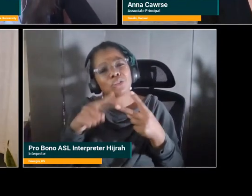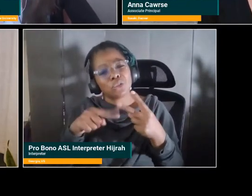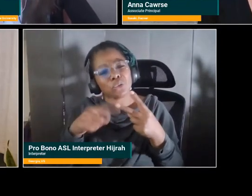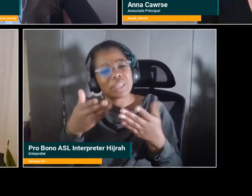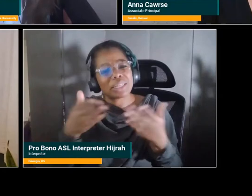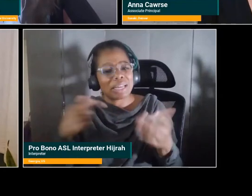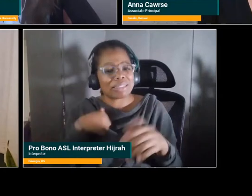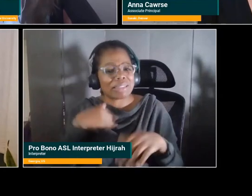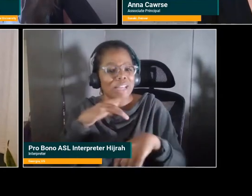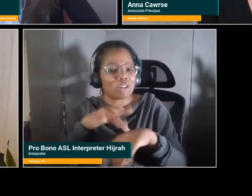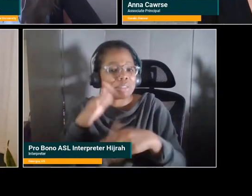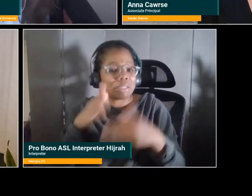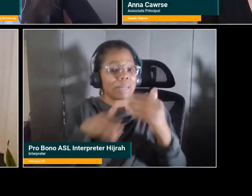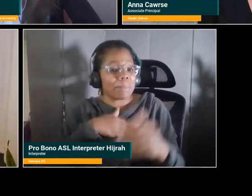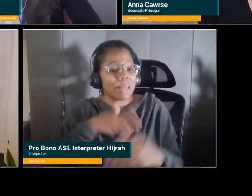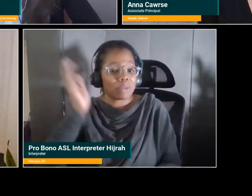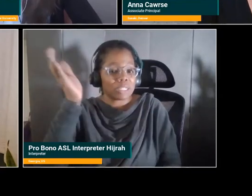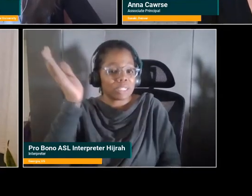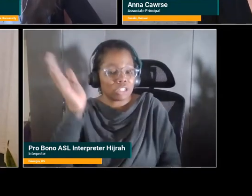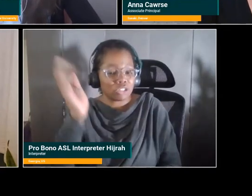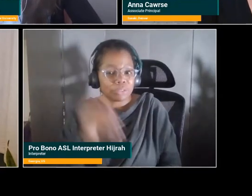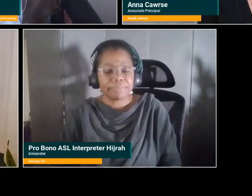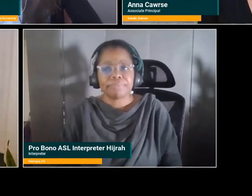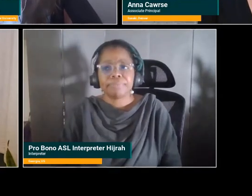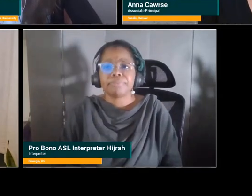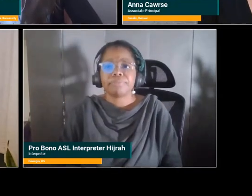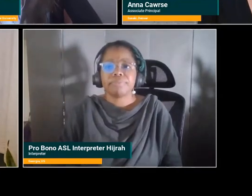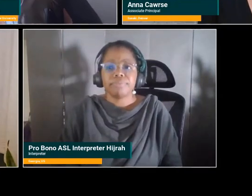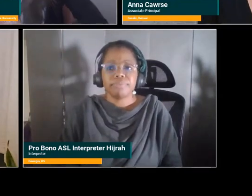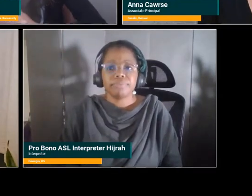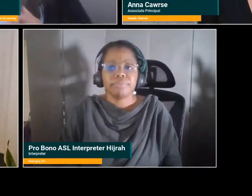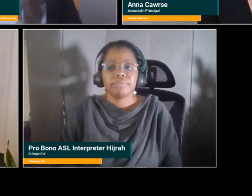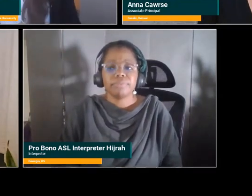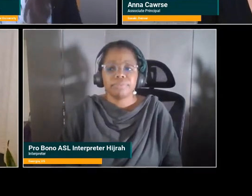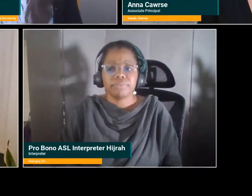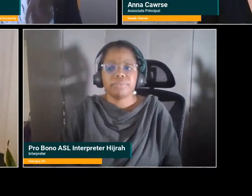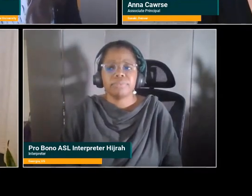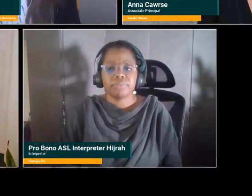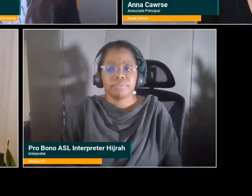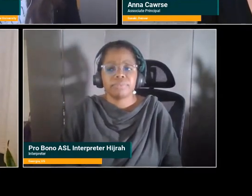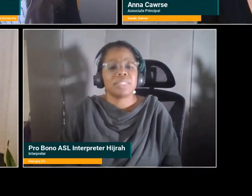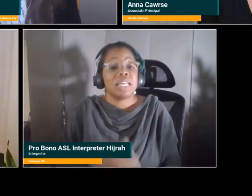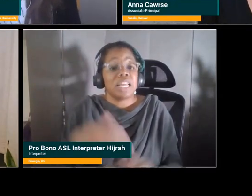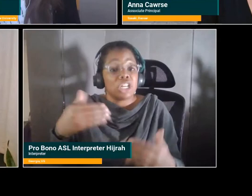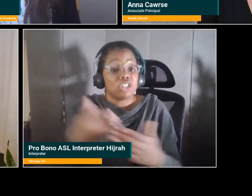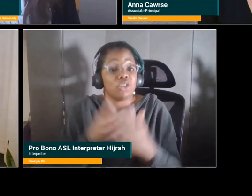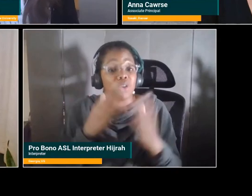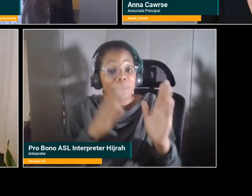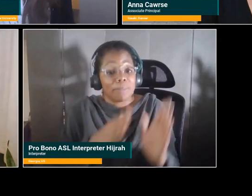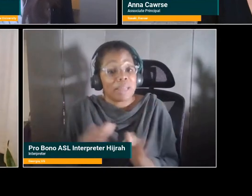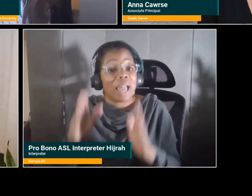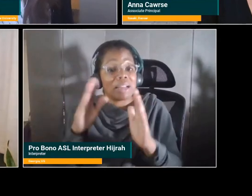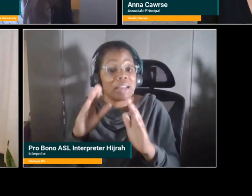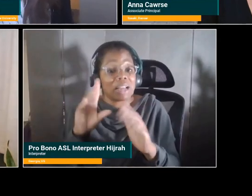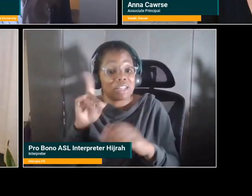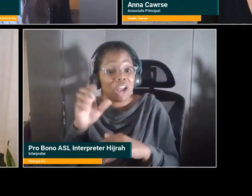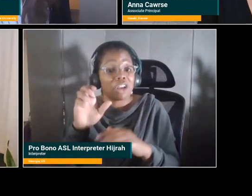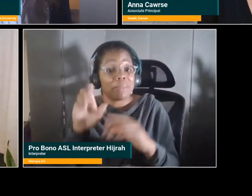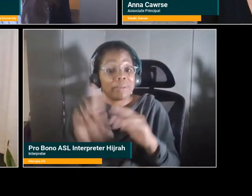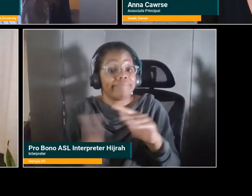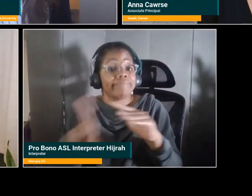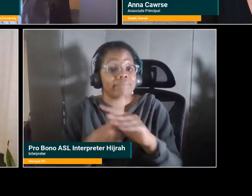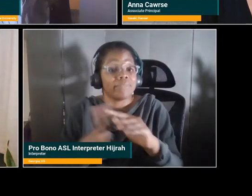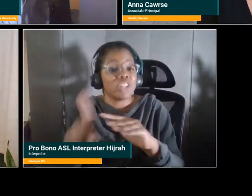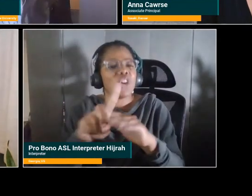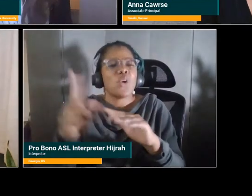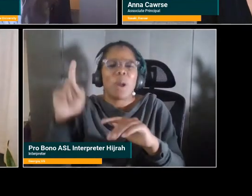touched on at the end of my presentation are, you know, as these new planning documents come up, it really does need to include